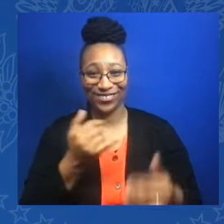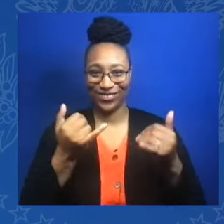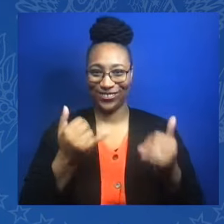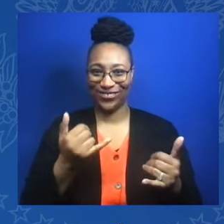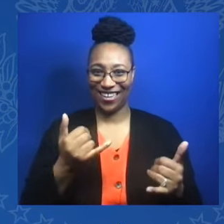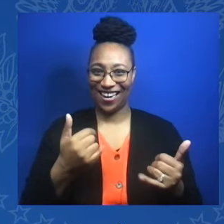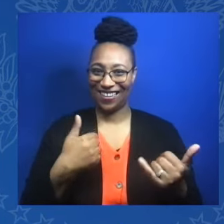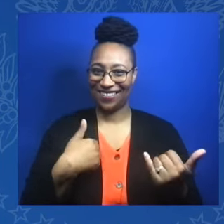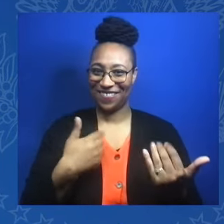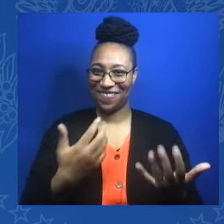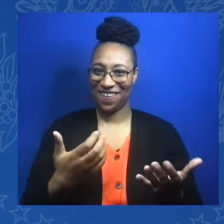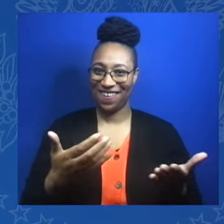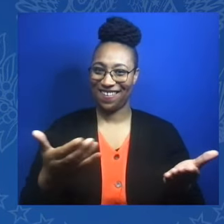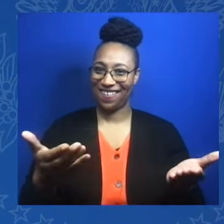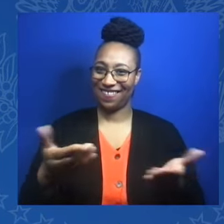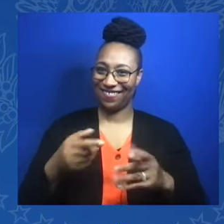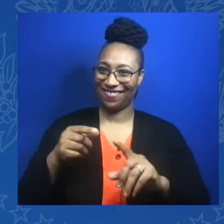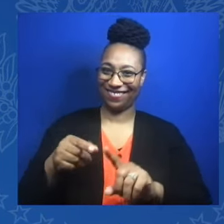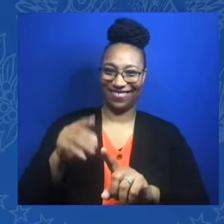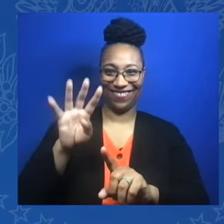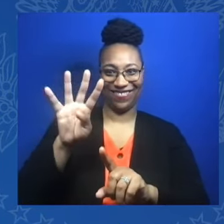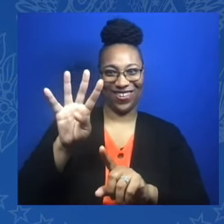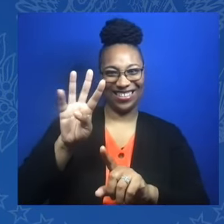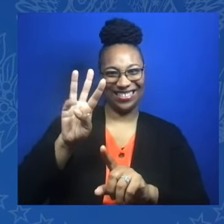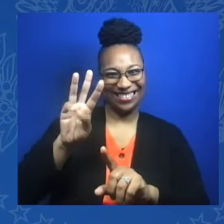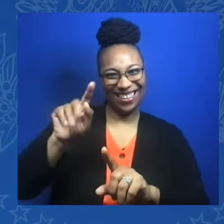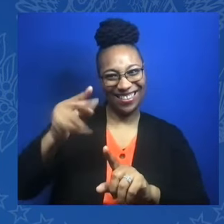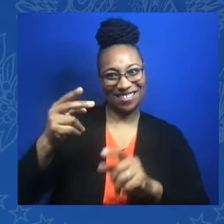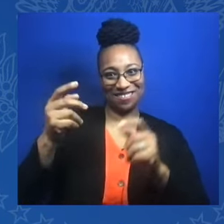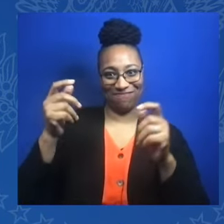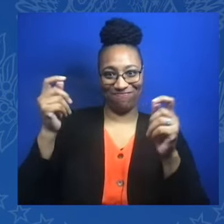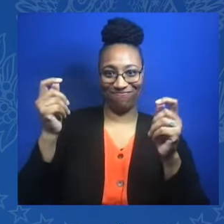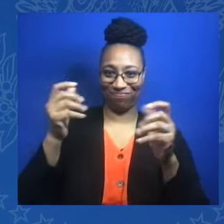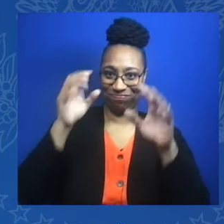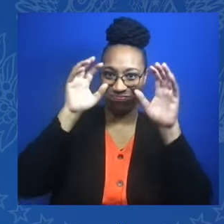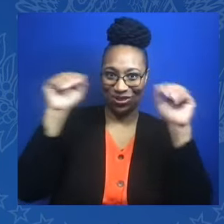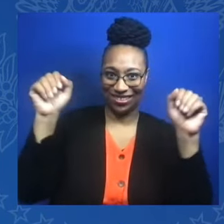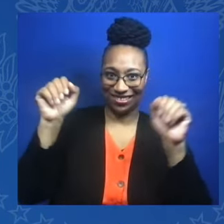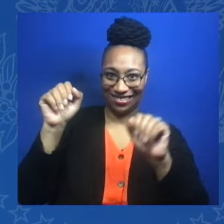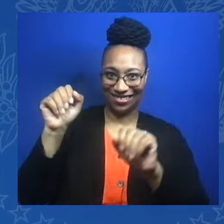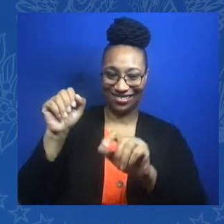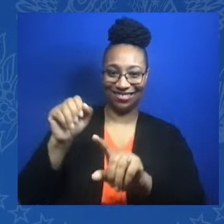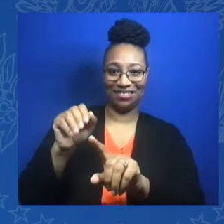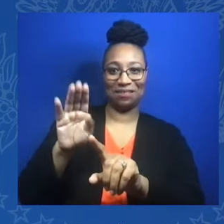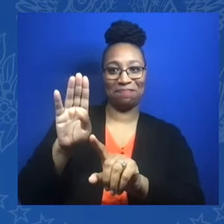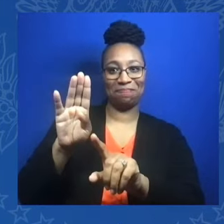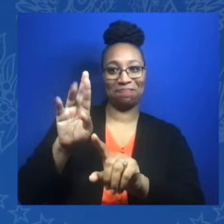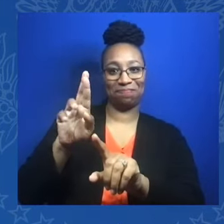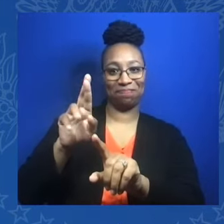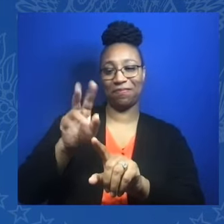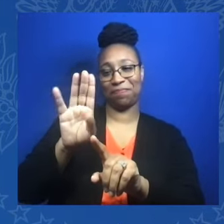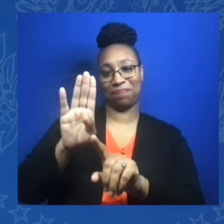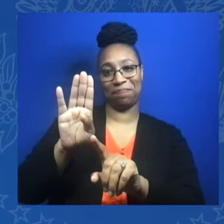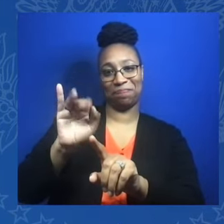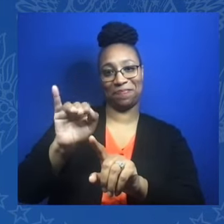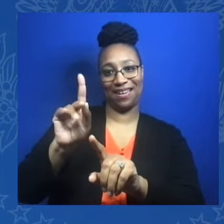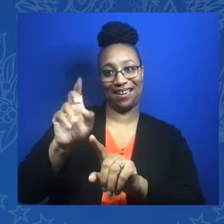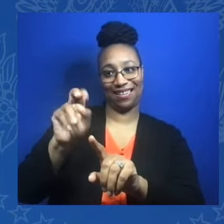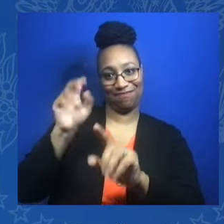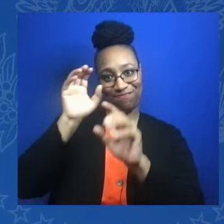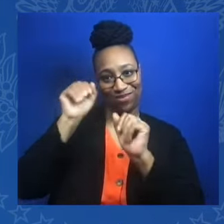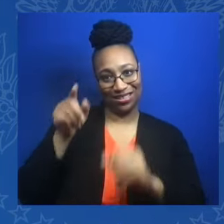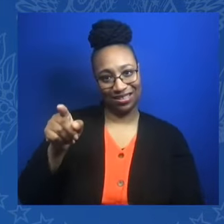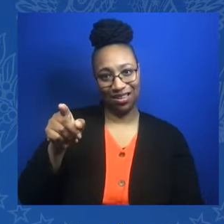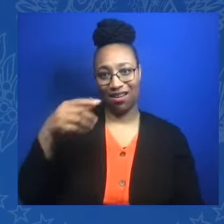America, President Joseph R. Biden, Jr. Mr. President, you are a true friend to Canada, and